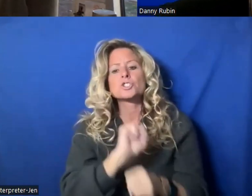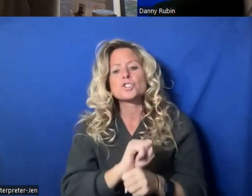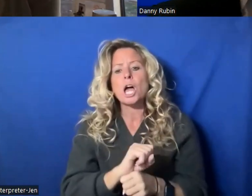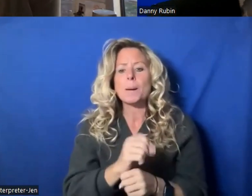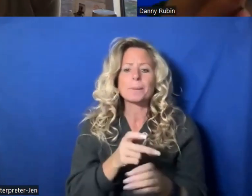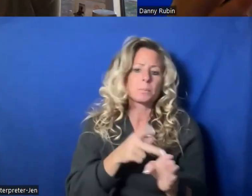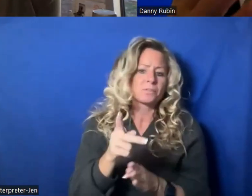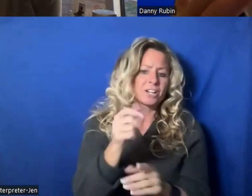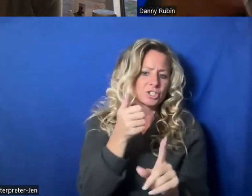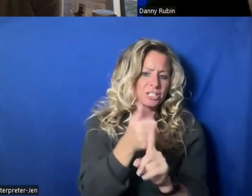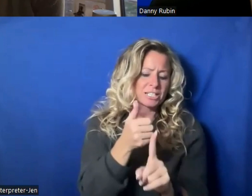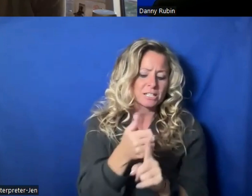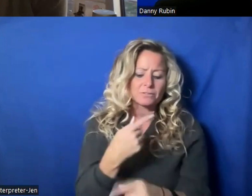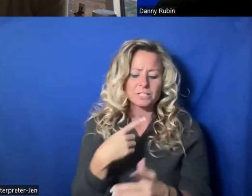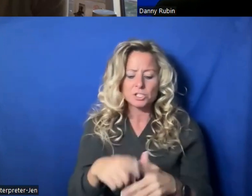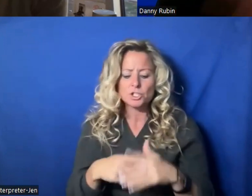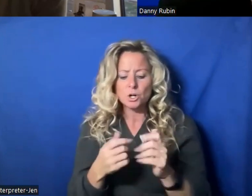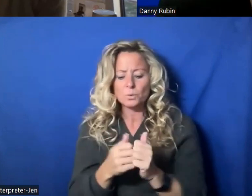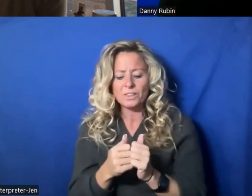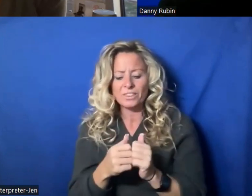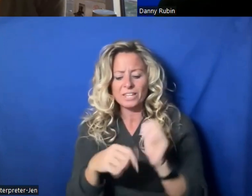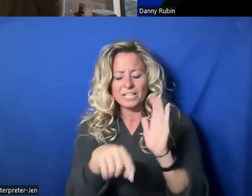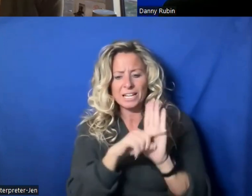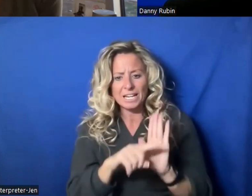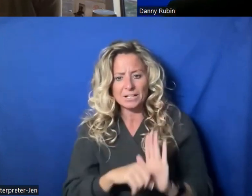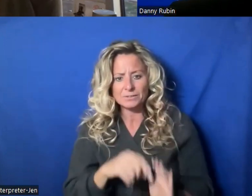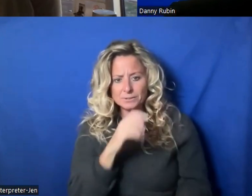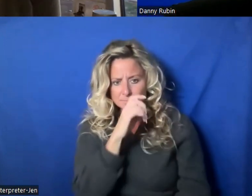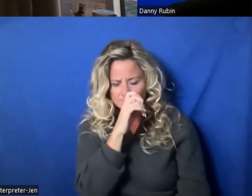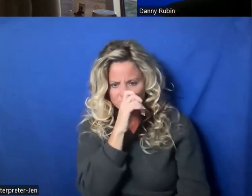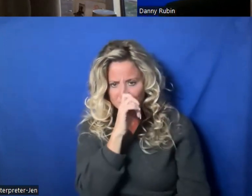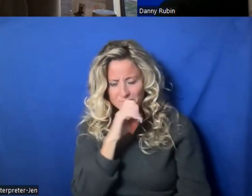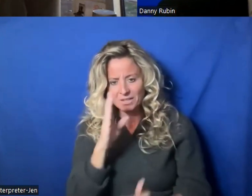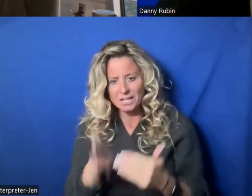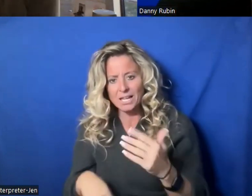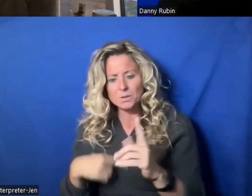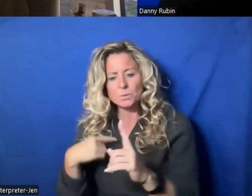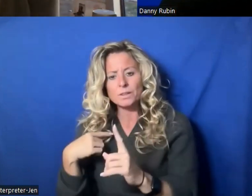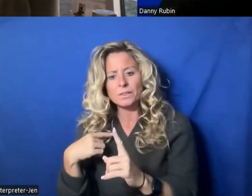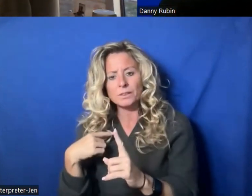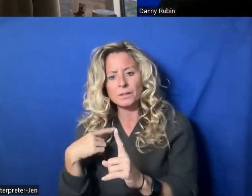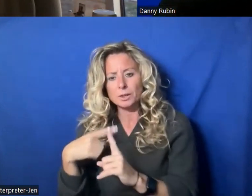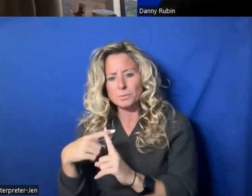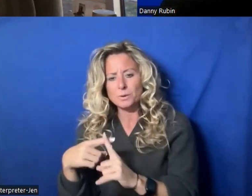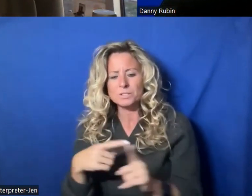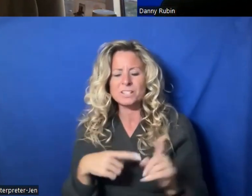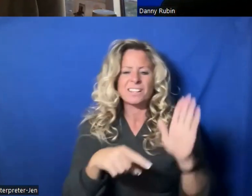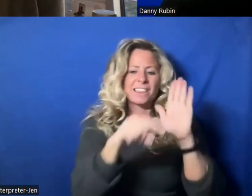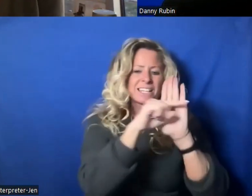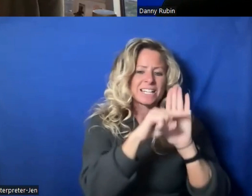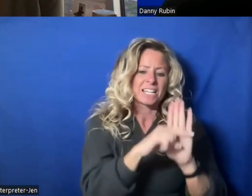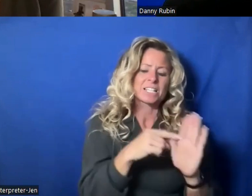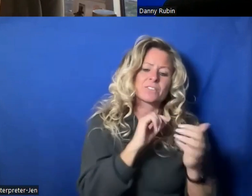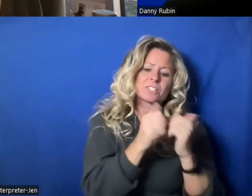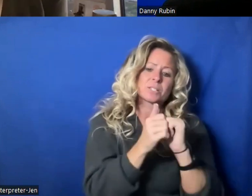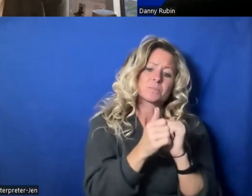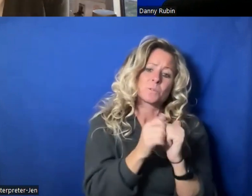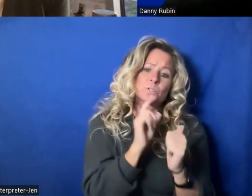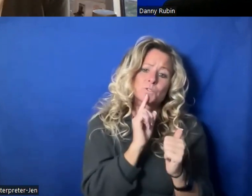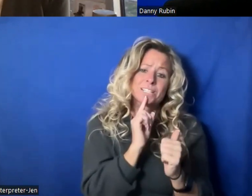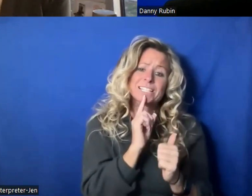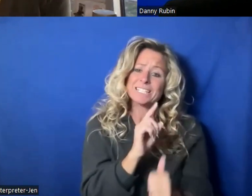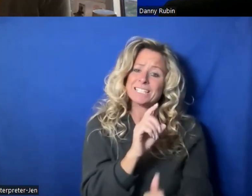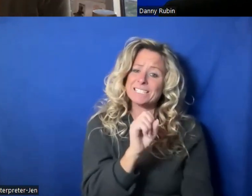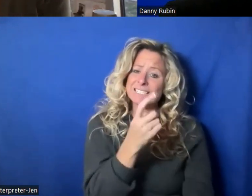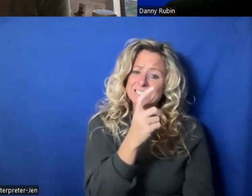profession? Let's start with the cons first, and then we'll end Yeah. with the pros. What are some cons you'd say? I think that so sports is very sexy.